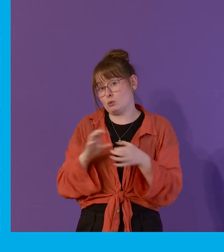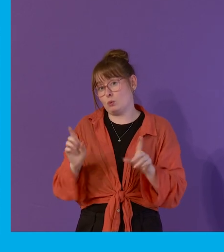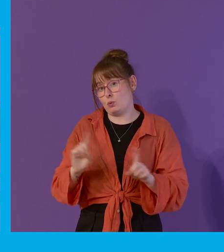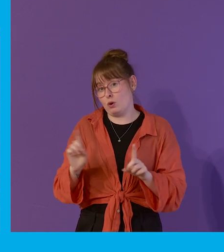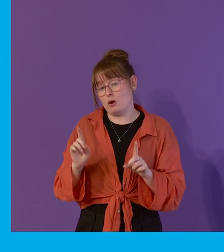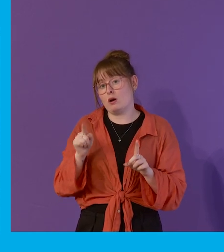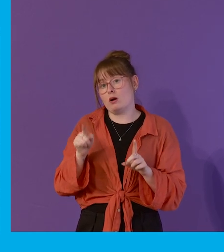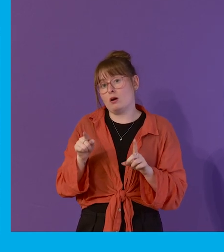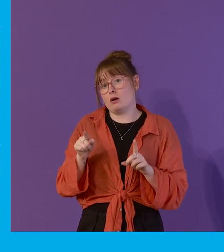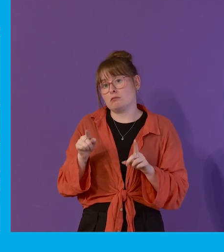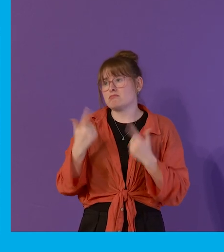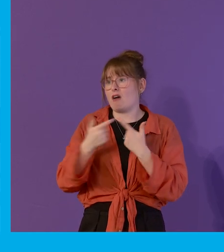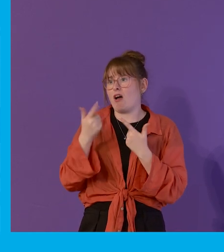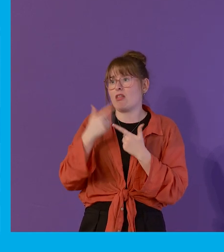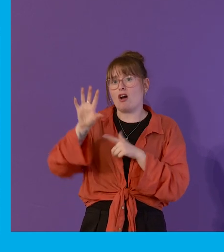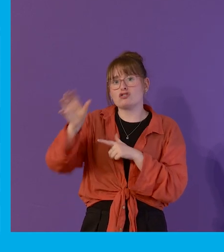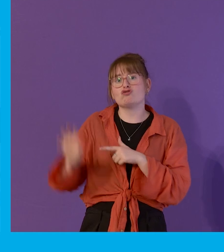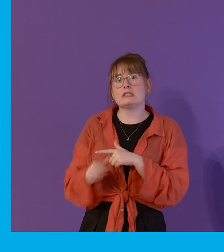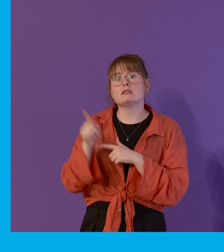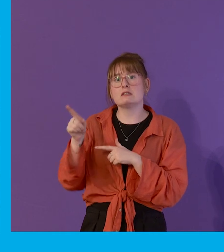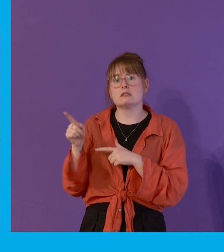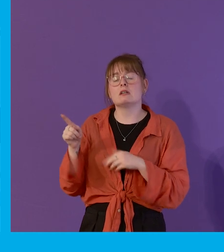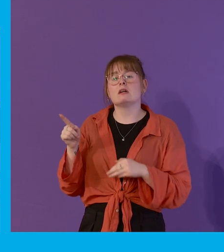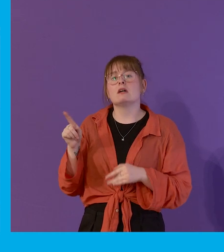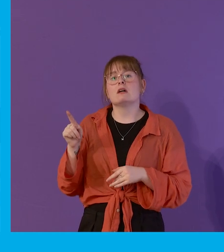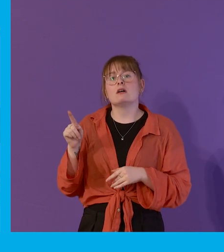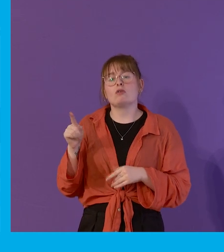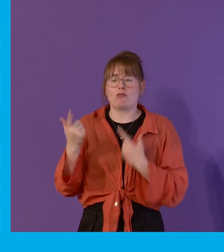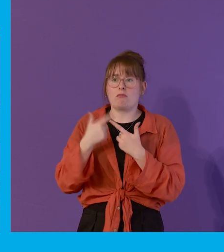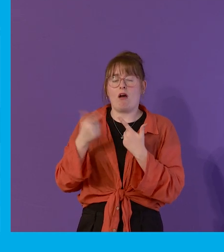how it's done in other nations, where